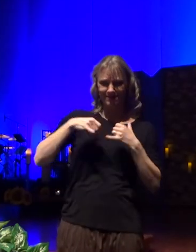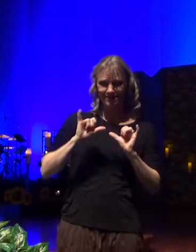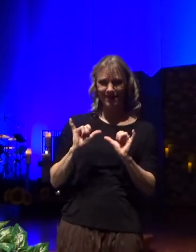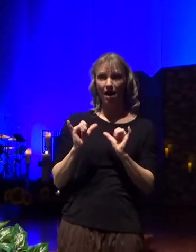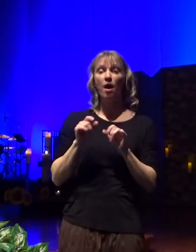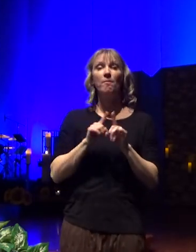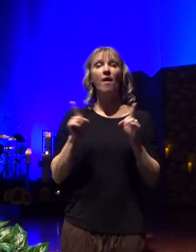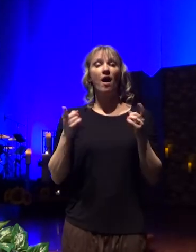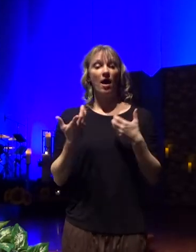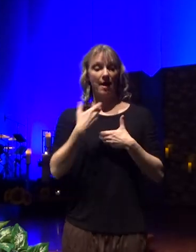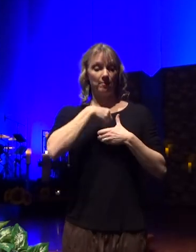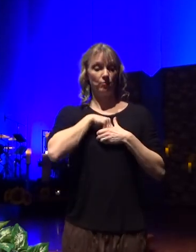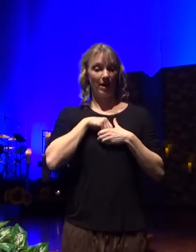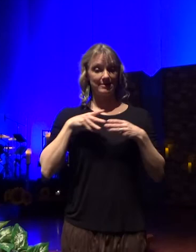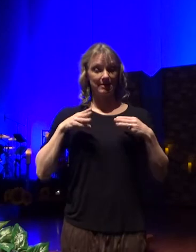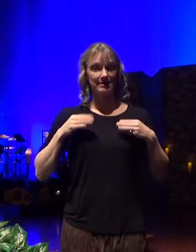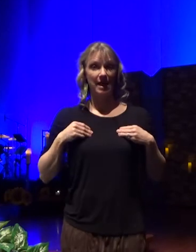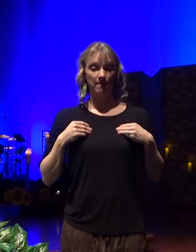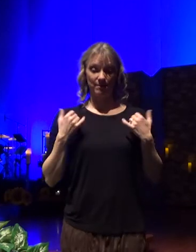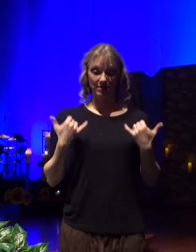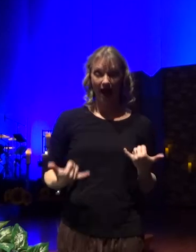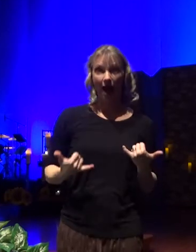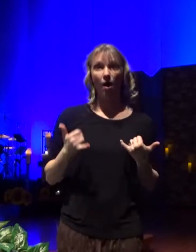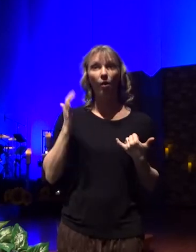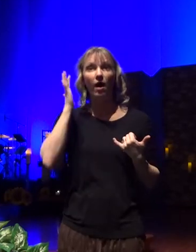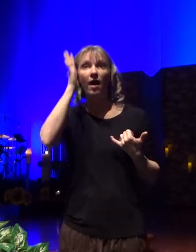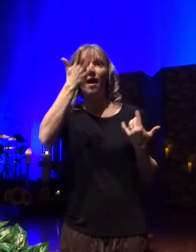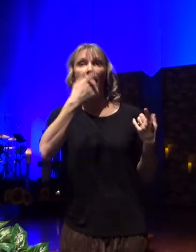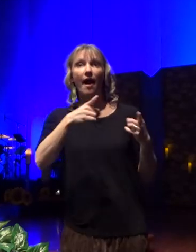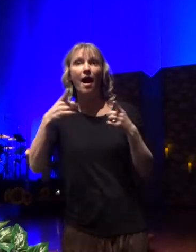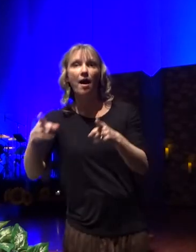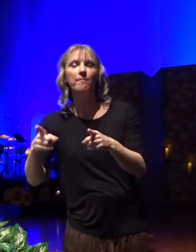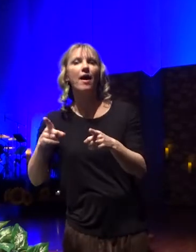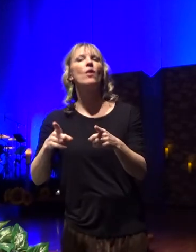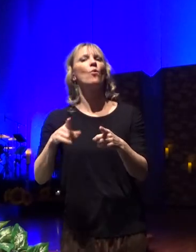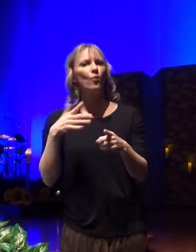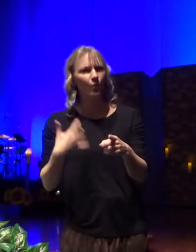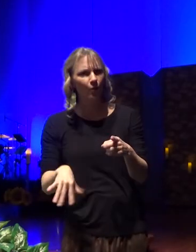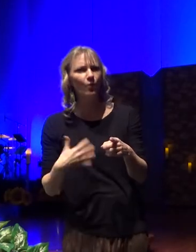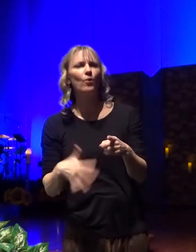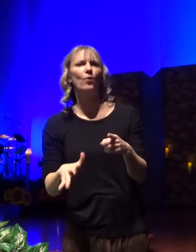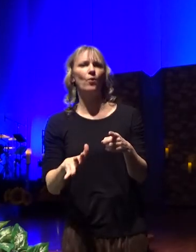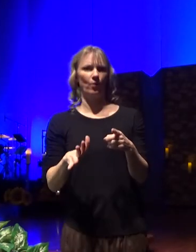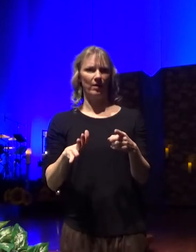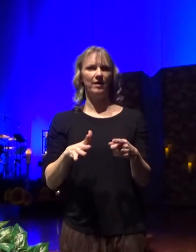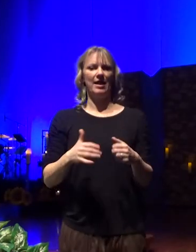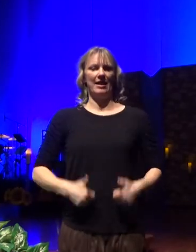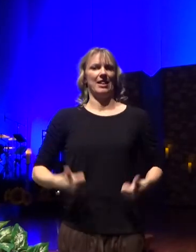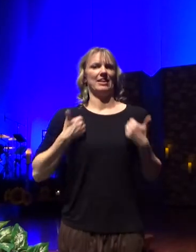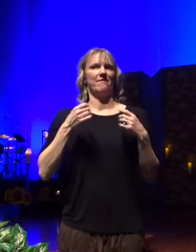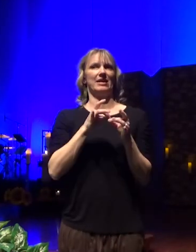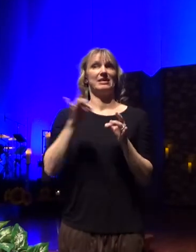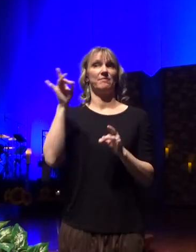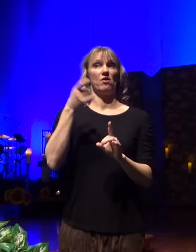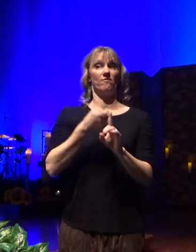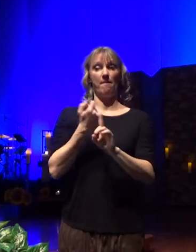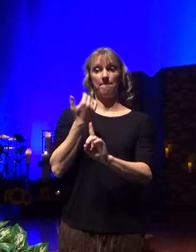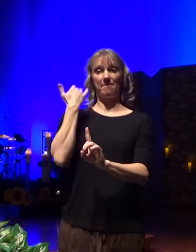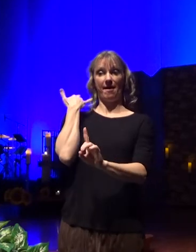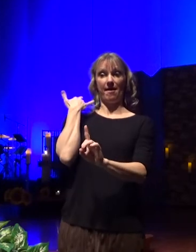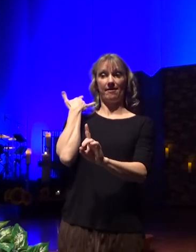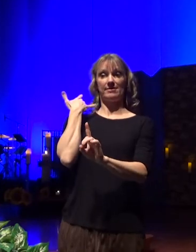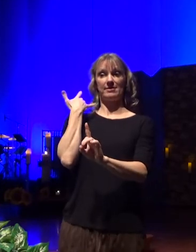experiences. But when we can embrace what is and what is to come as even greater, we really take the living, immortal spirit of those